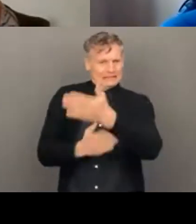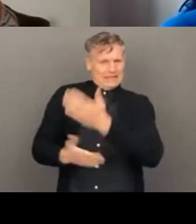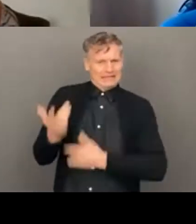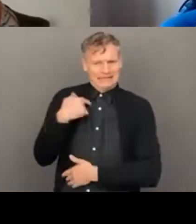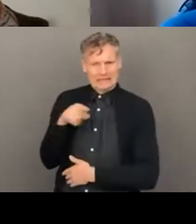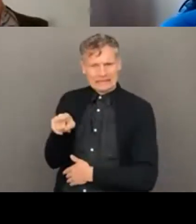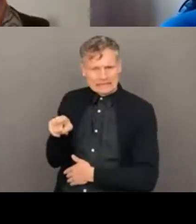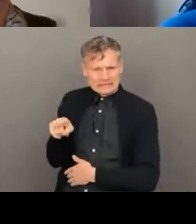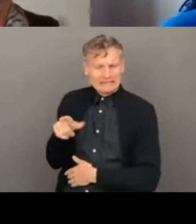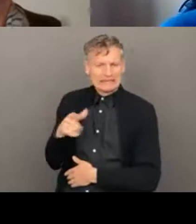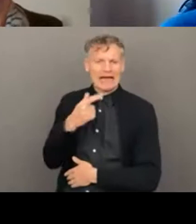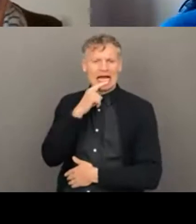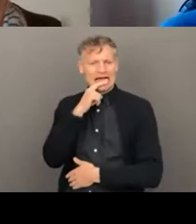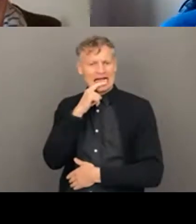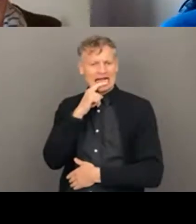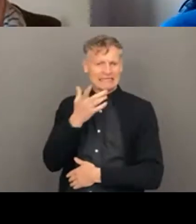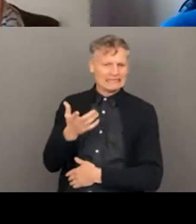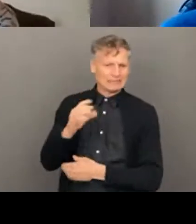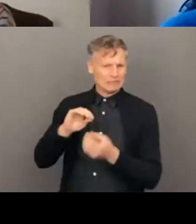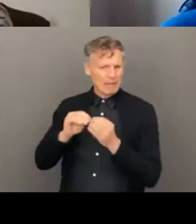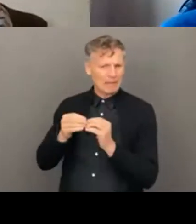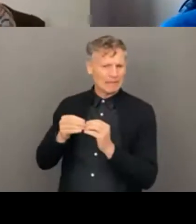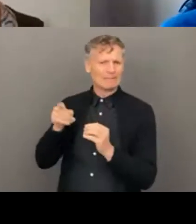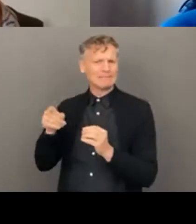disability. I think is a good place to start as well.